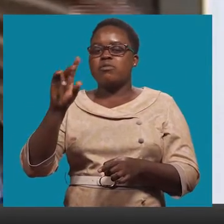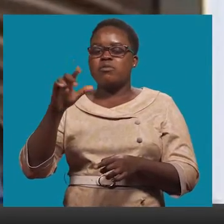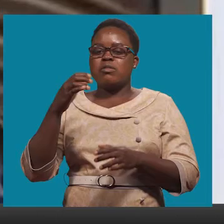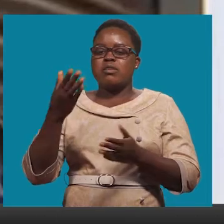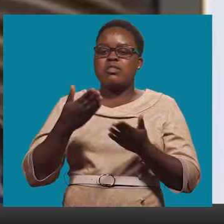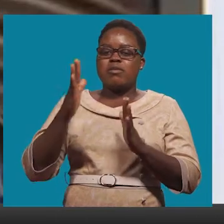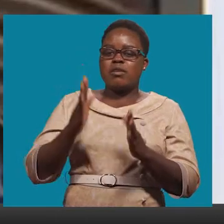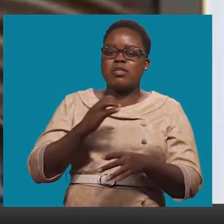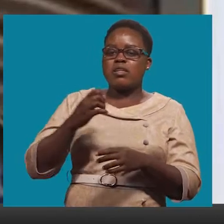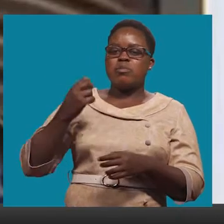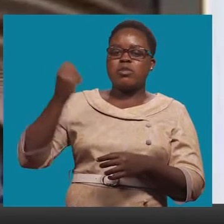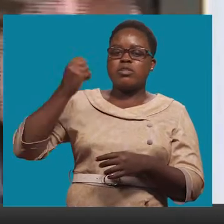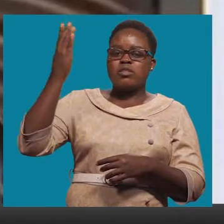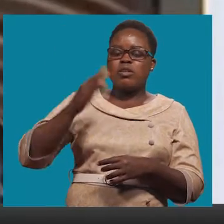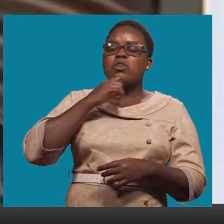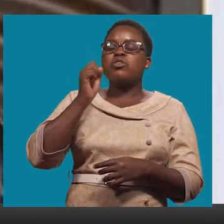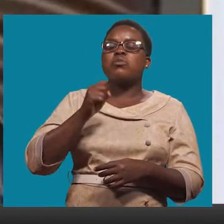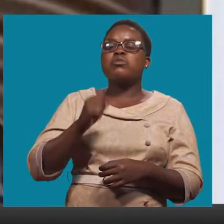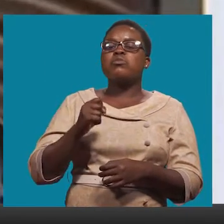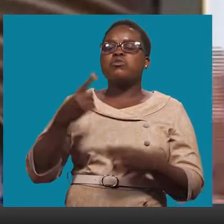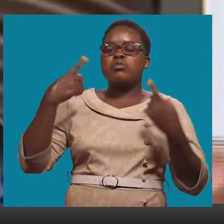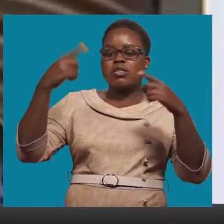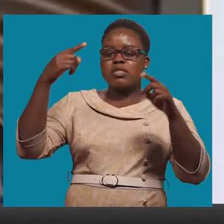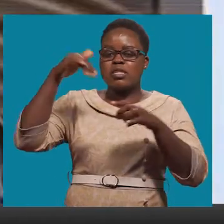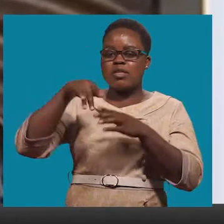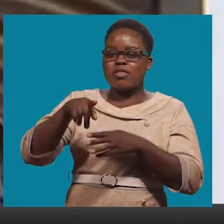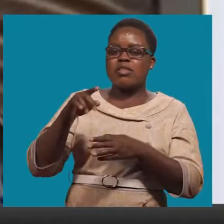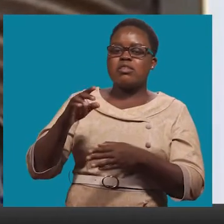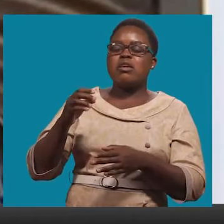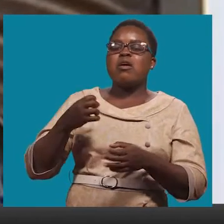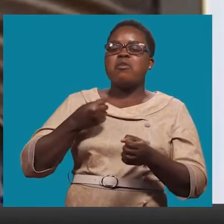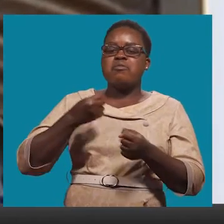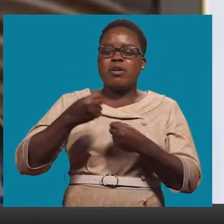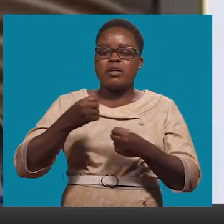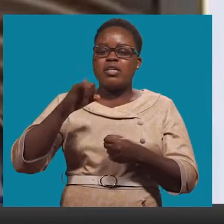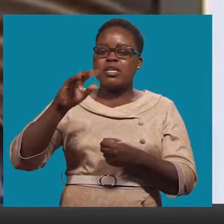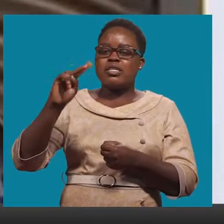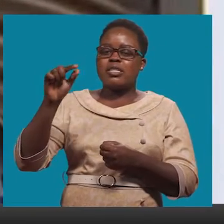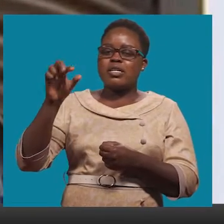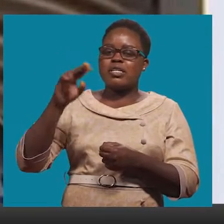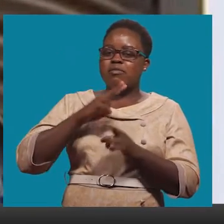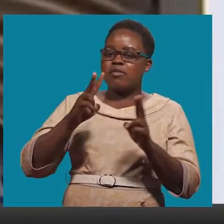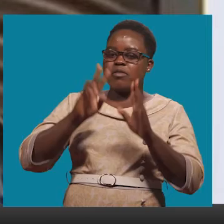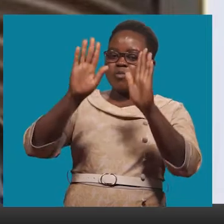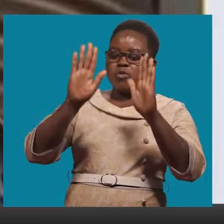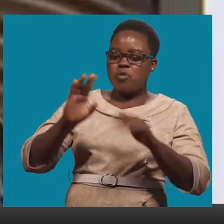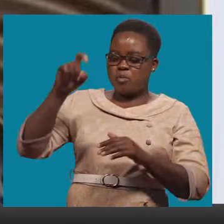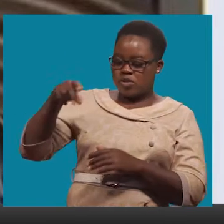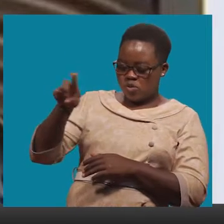and civil servants and politicians, you will not succeed in this battle. Integrity is the